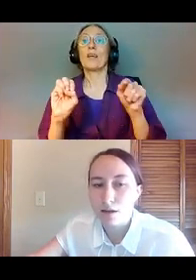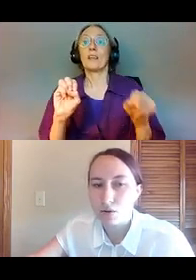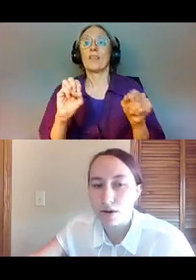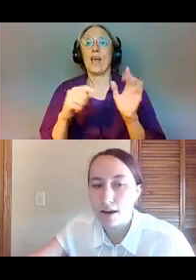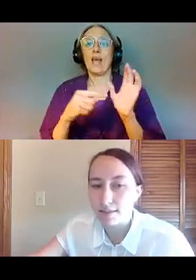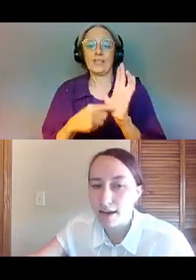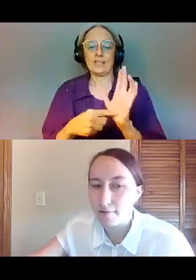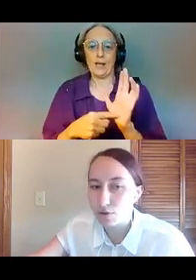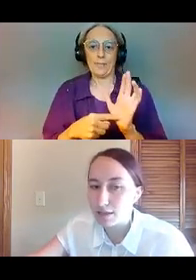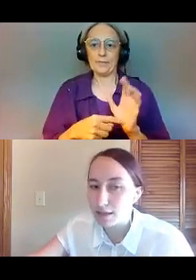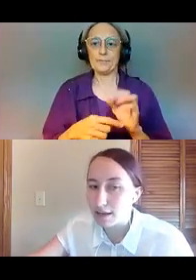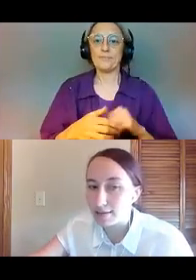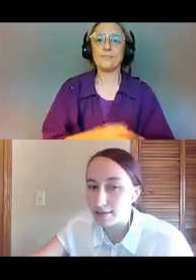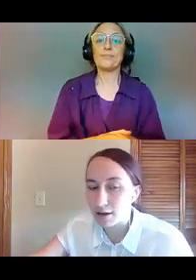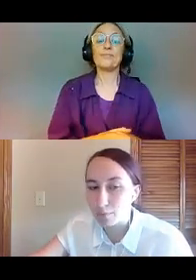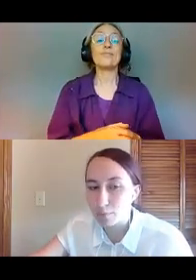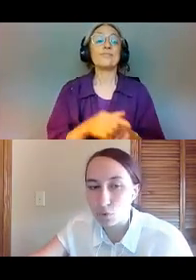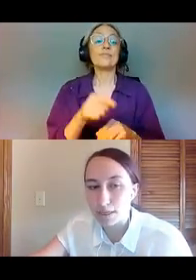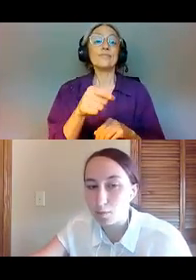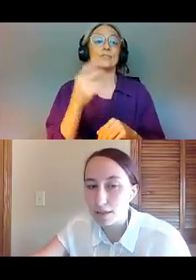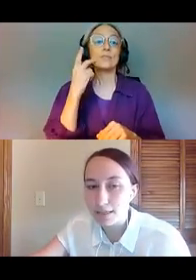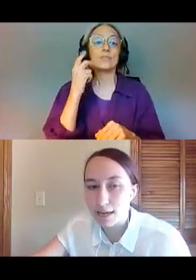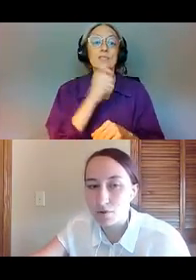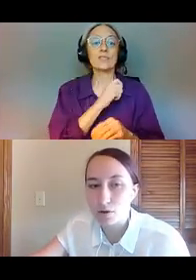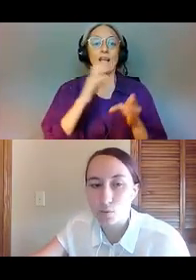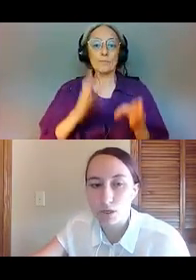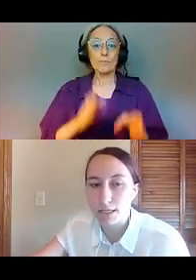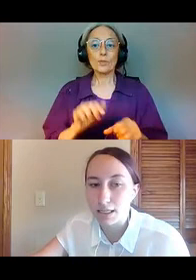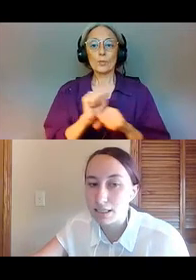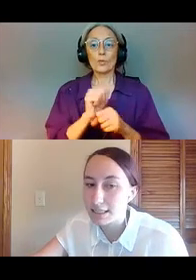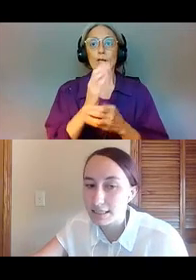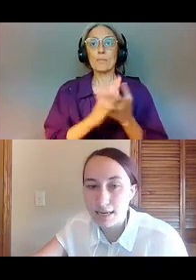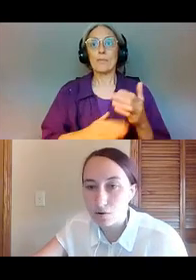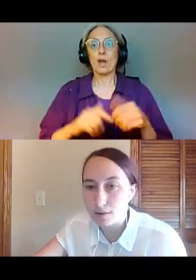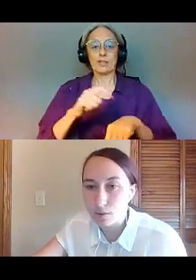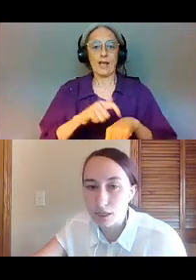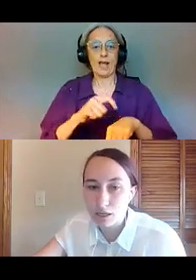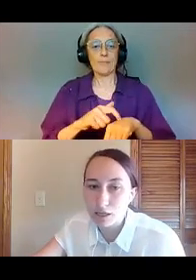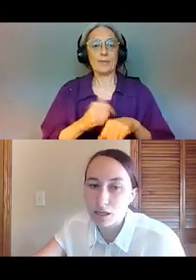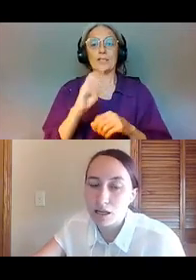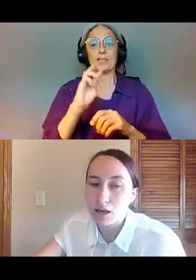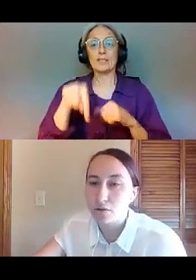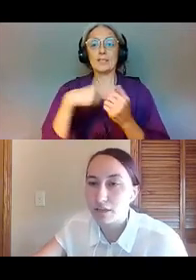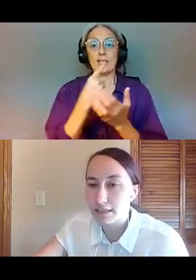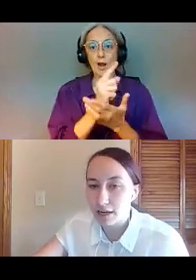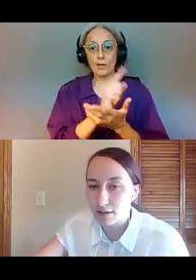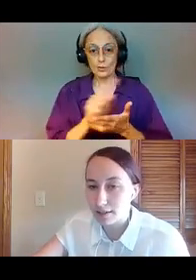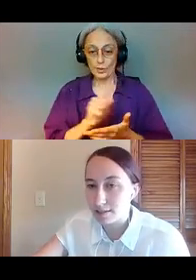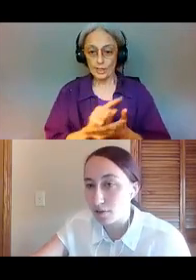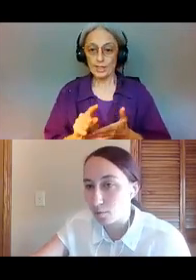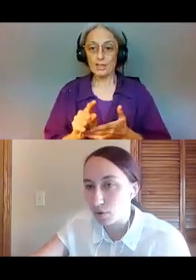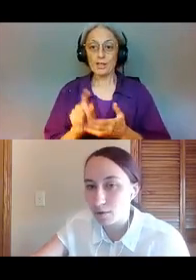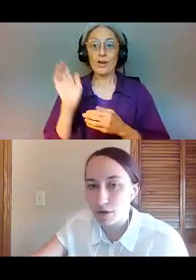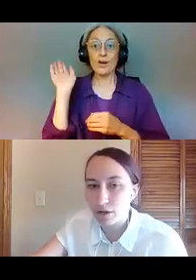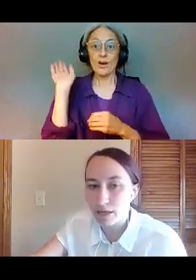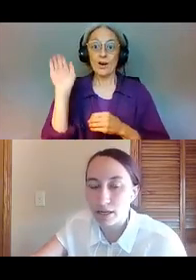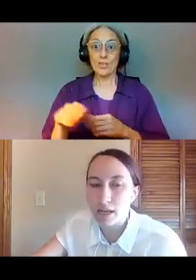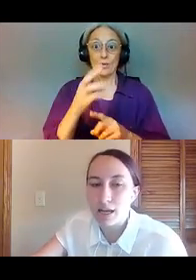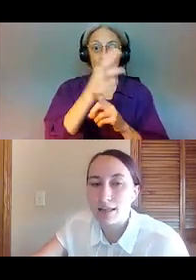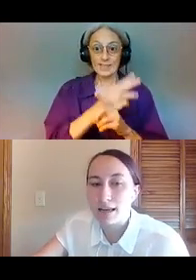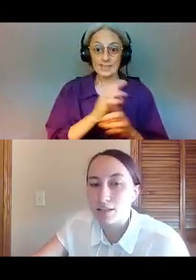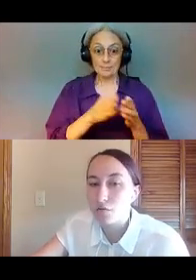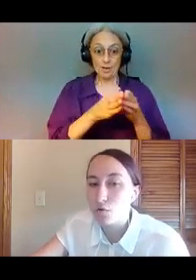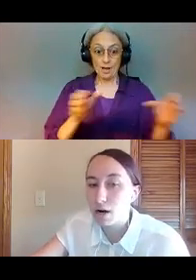middle, and you have a staff person that's working part-time and they're working 16 hours a week for the entire 6-month reporting